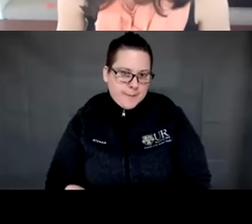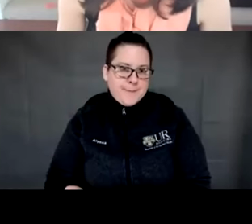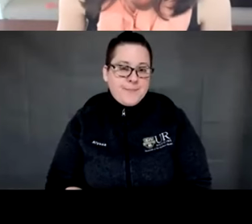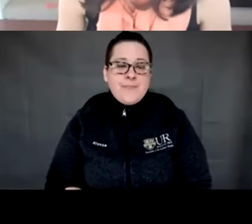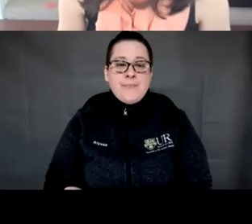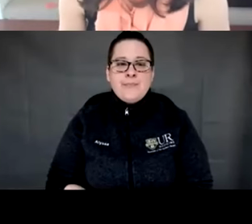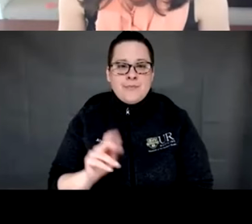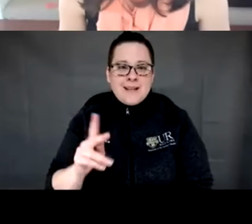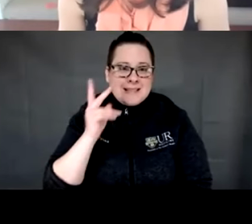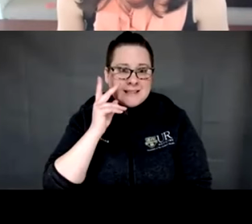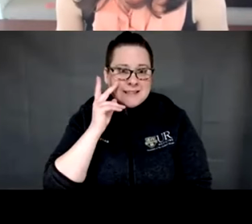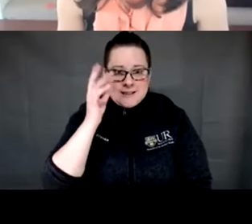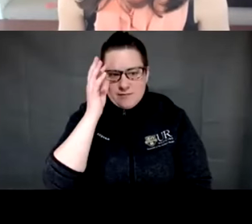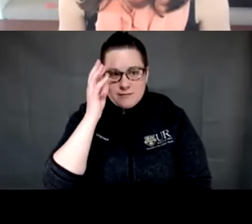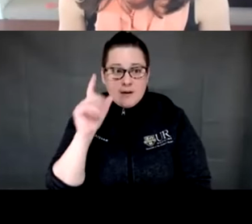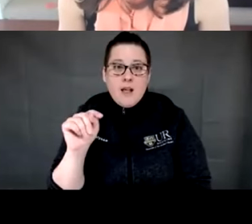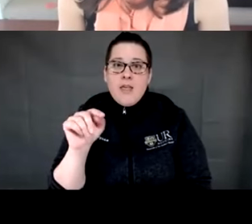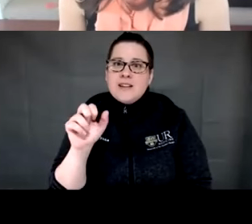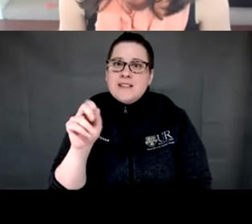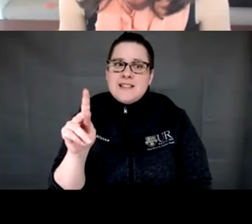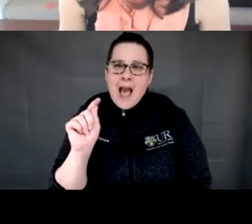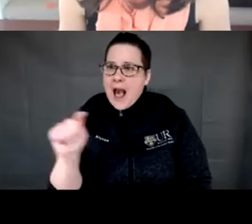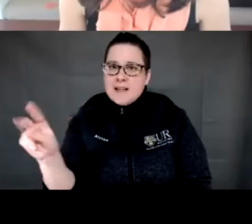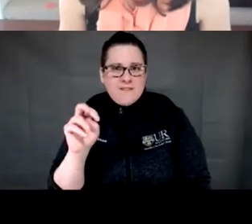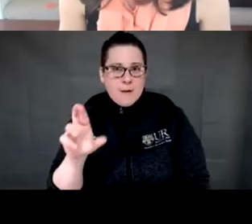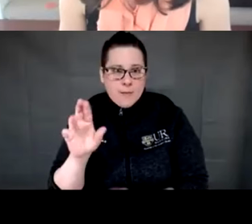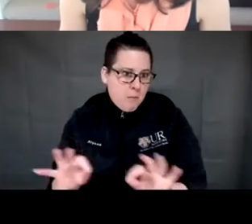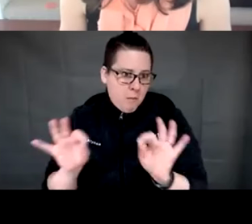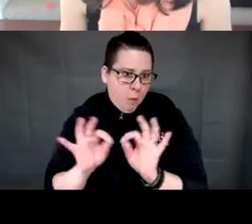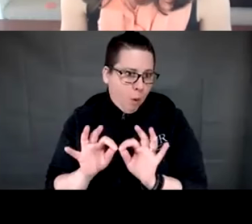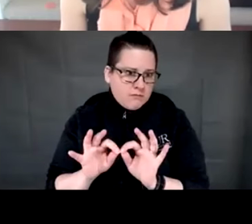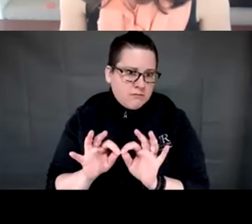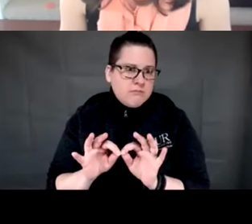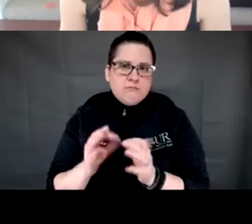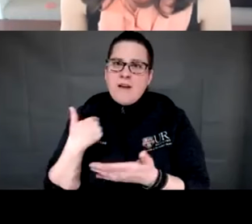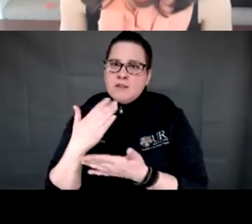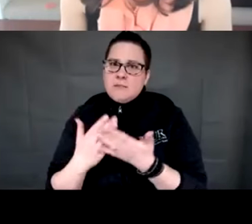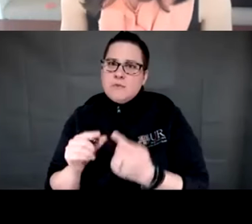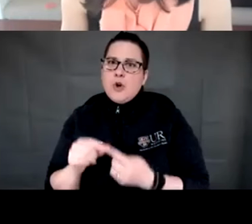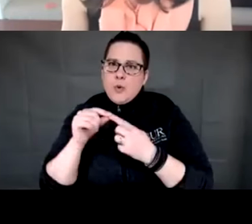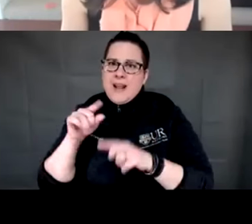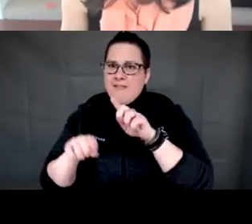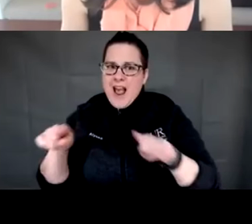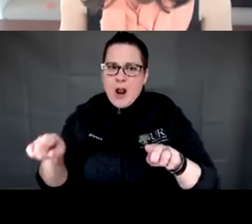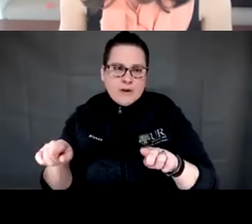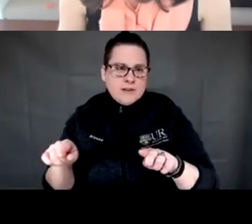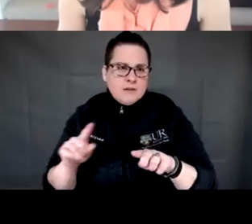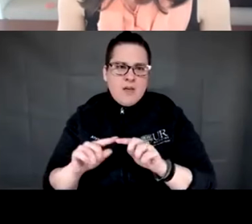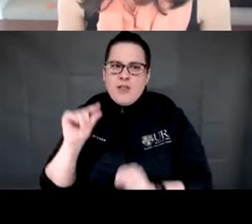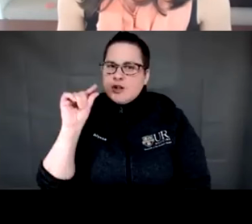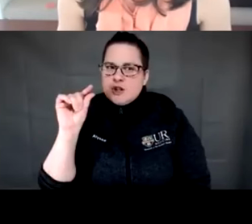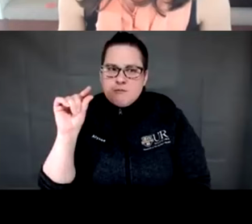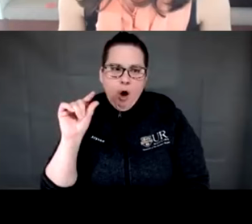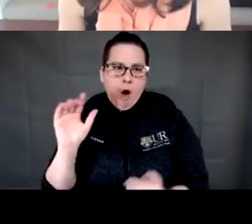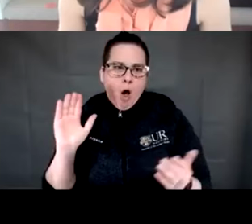Okay, so you can see that these task variables, I mean, they're important. They account for some unique variance, but they're quite small